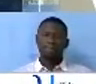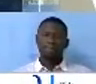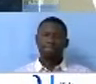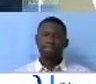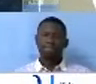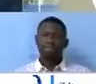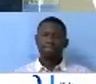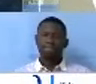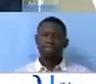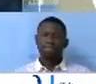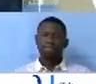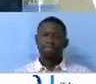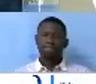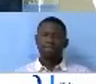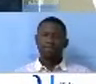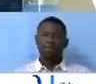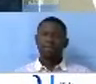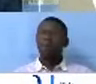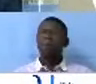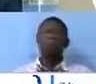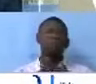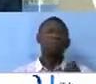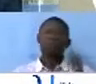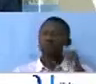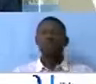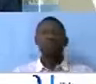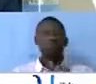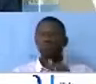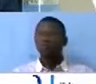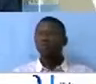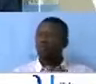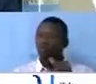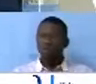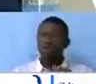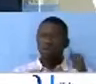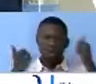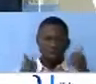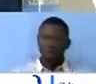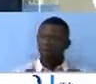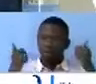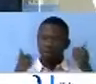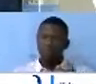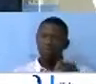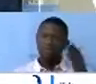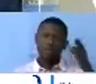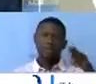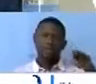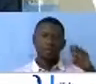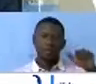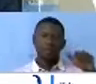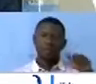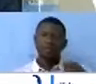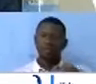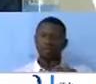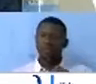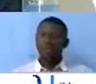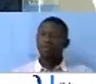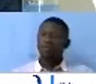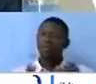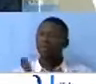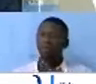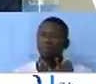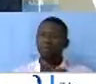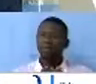wanton torture at the NIA premises during this investigation in which you are a part